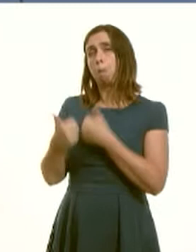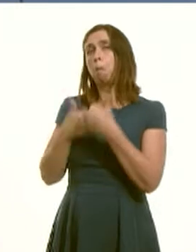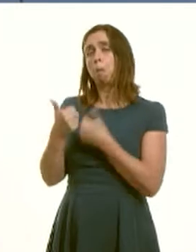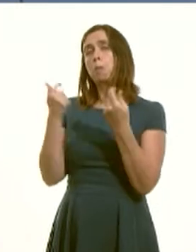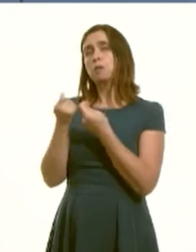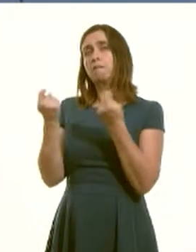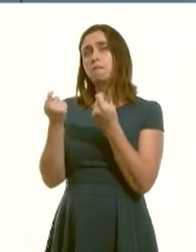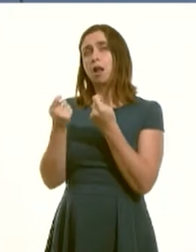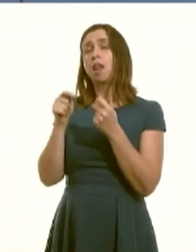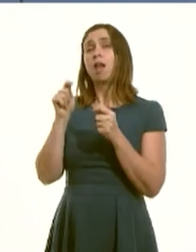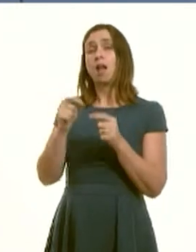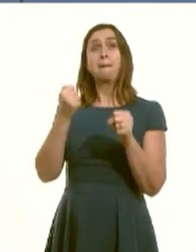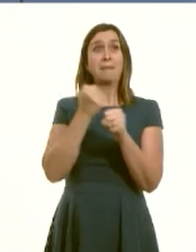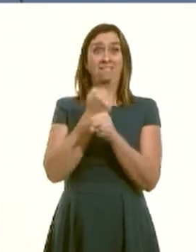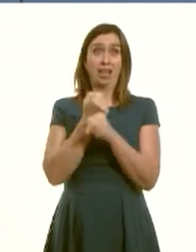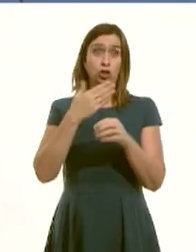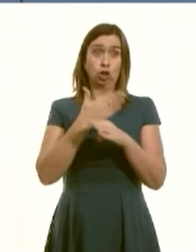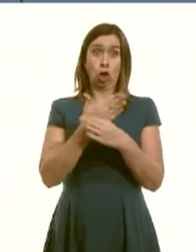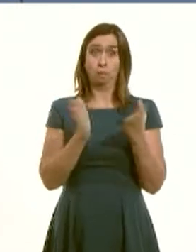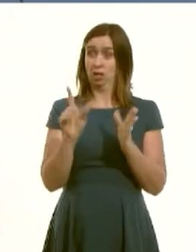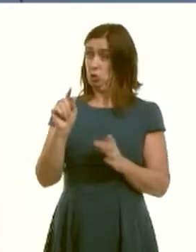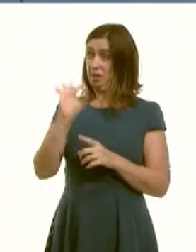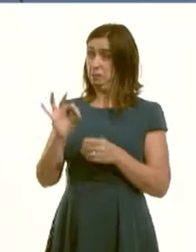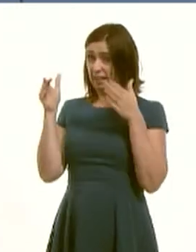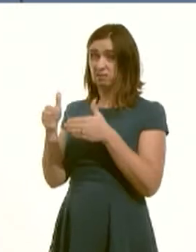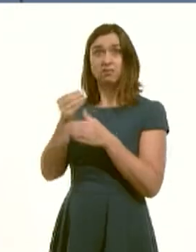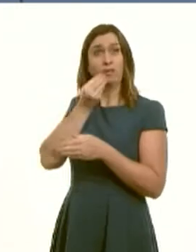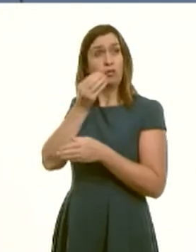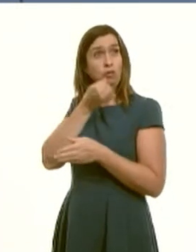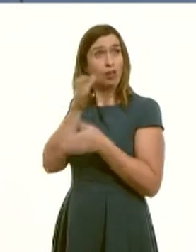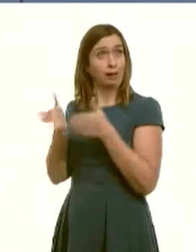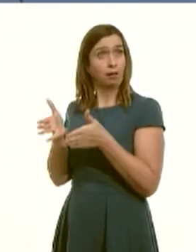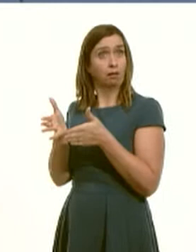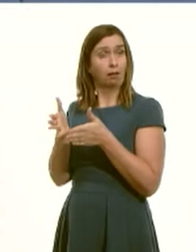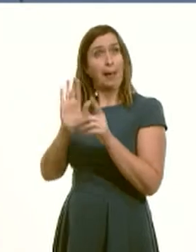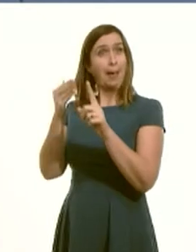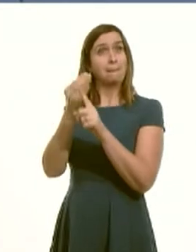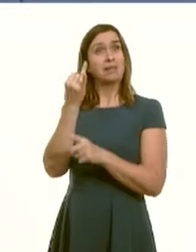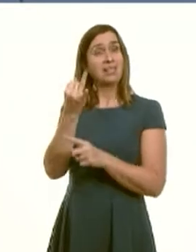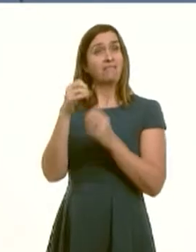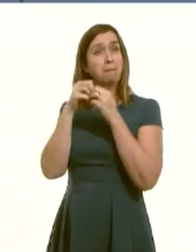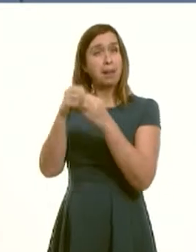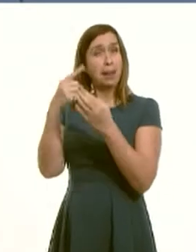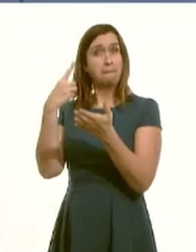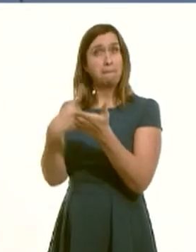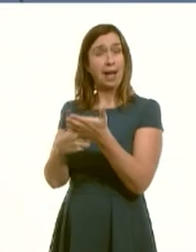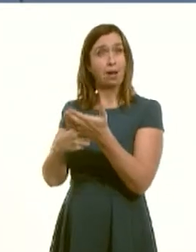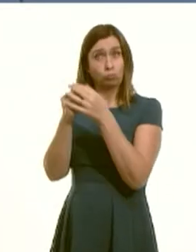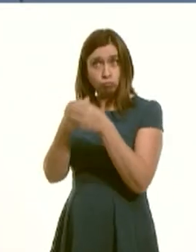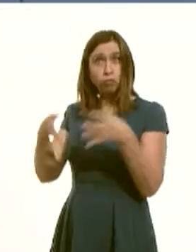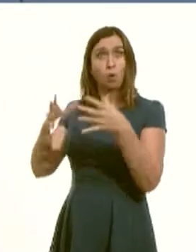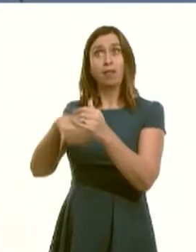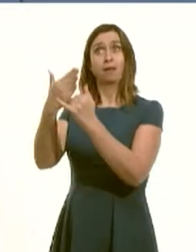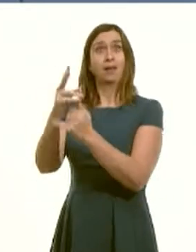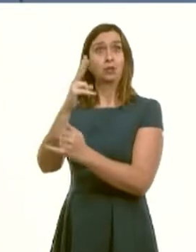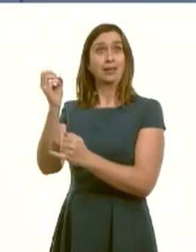for nearly 20% of manufacturing jobs here in Wales. It has an aim of £7 billion growth by 2020.